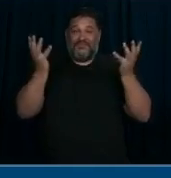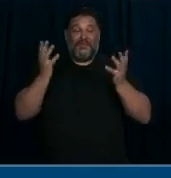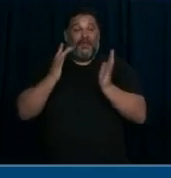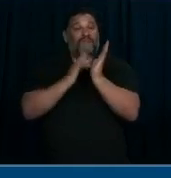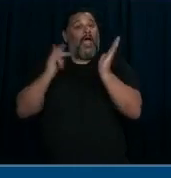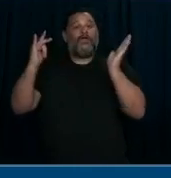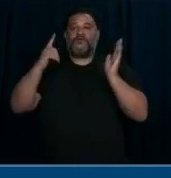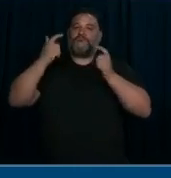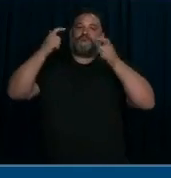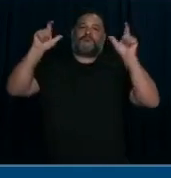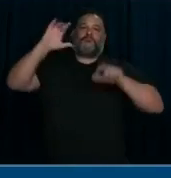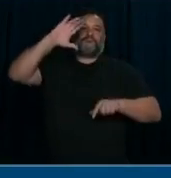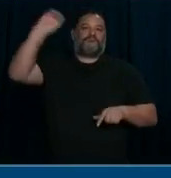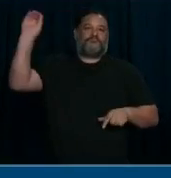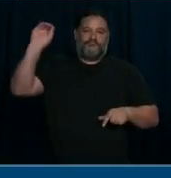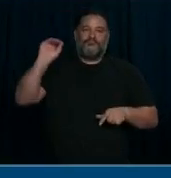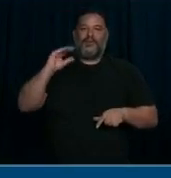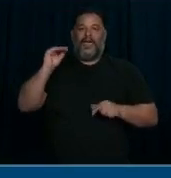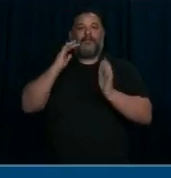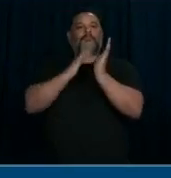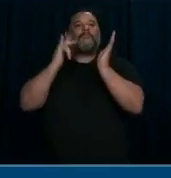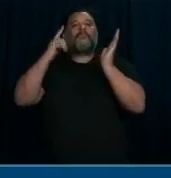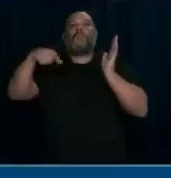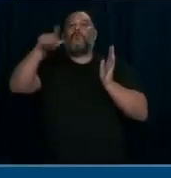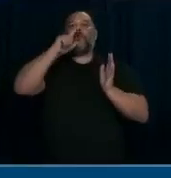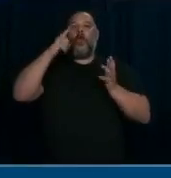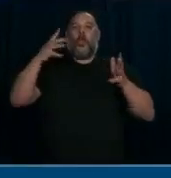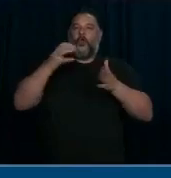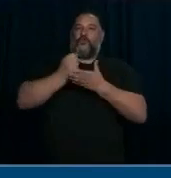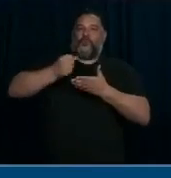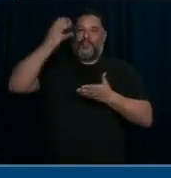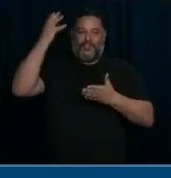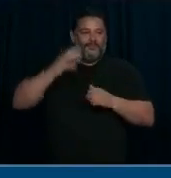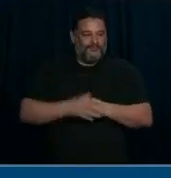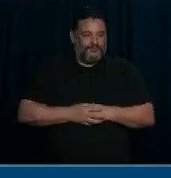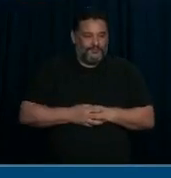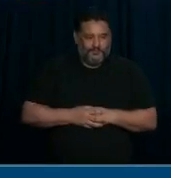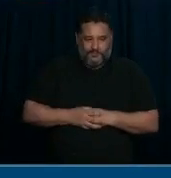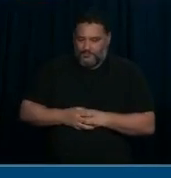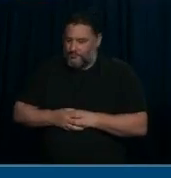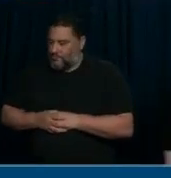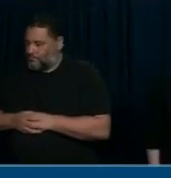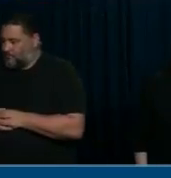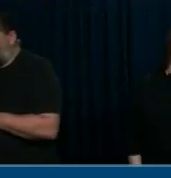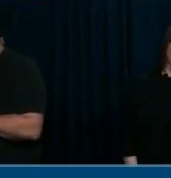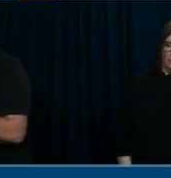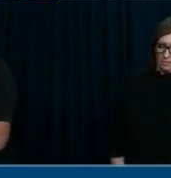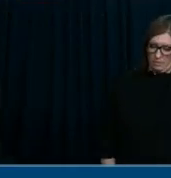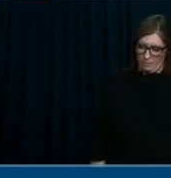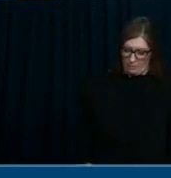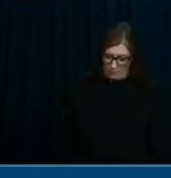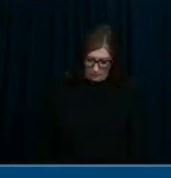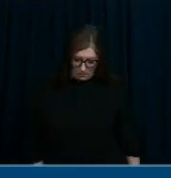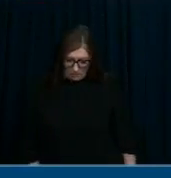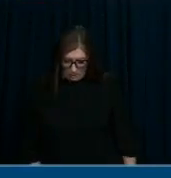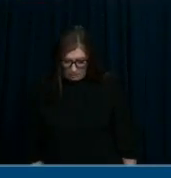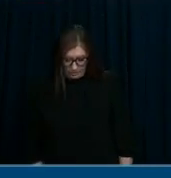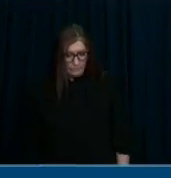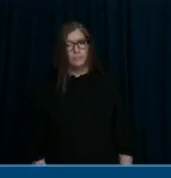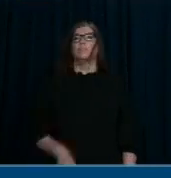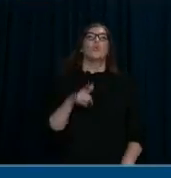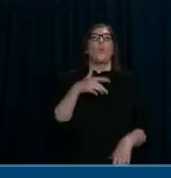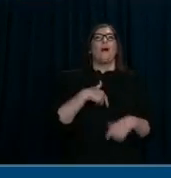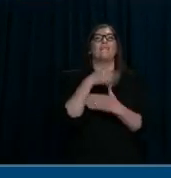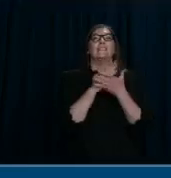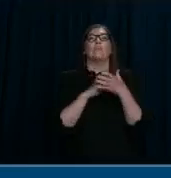large corporations and it advantages the wealthy. Ms. Galán-Woods, you've had some thoughts on the Trump tax cuts. I would absolutely.